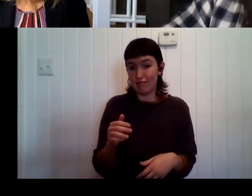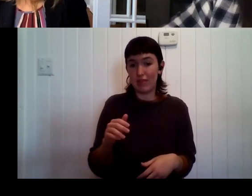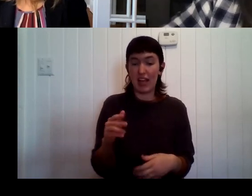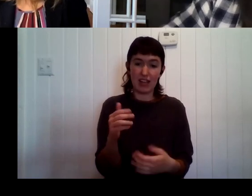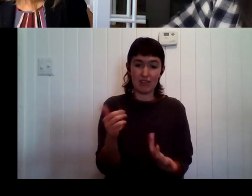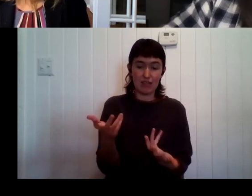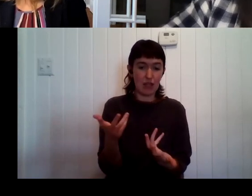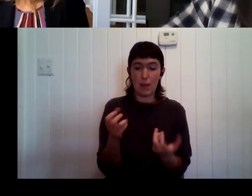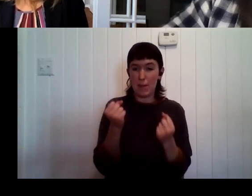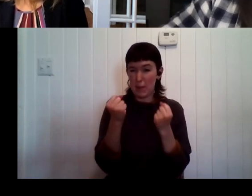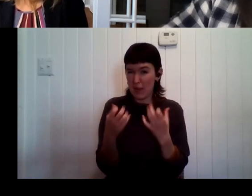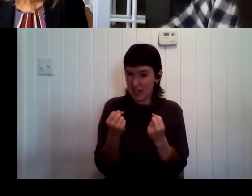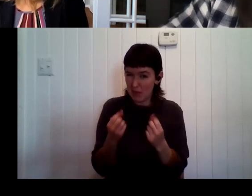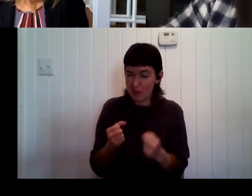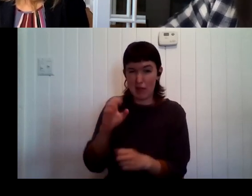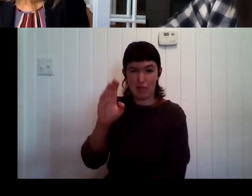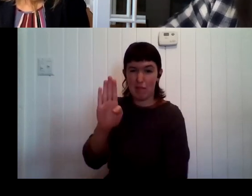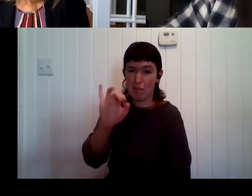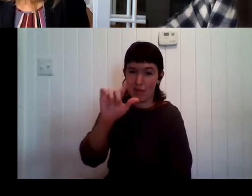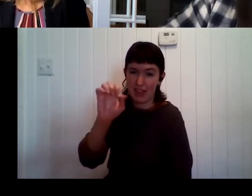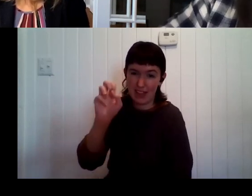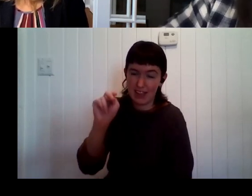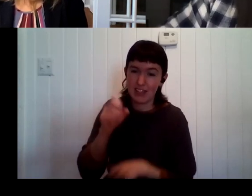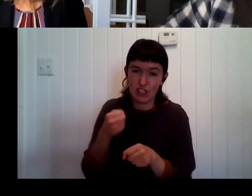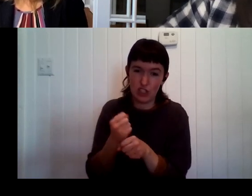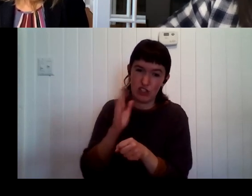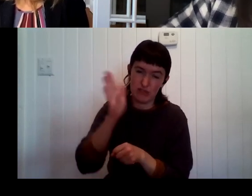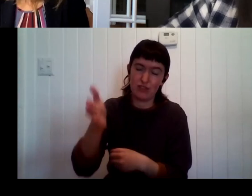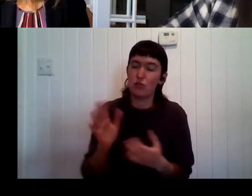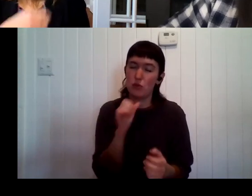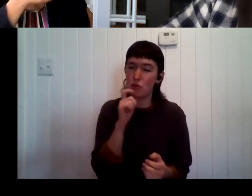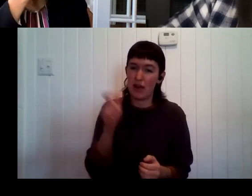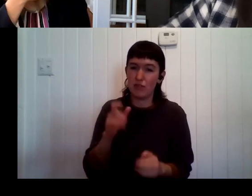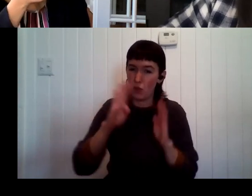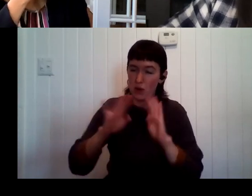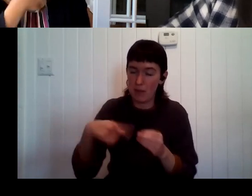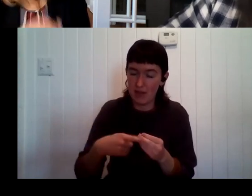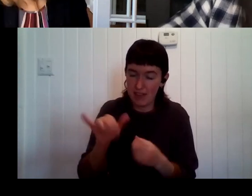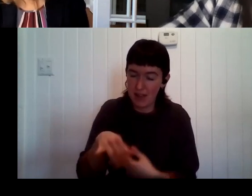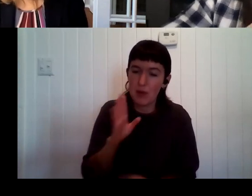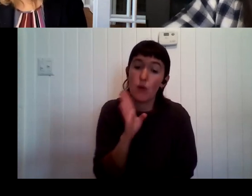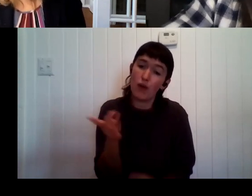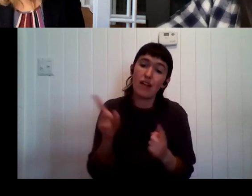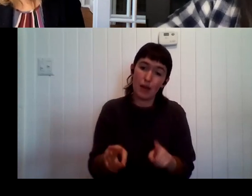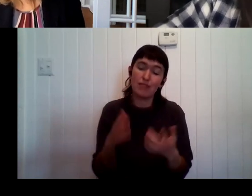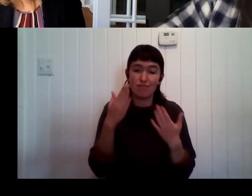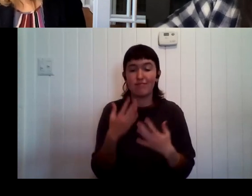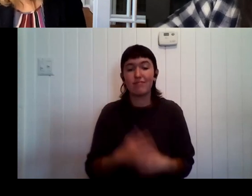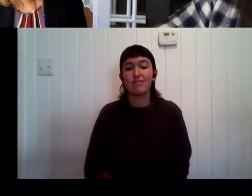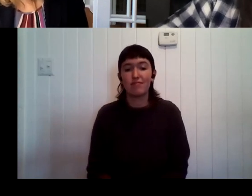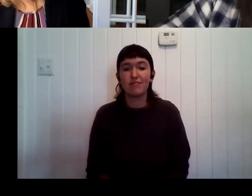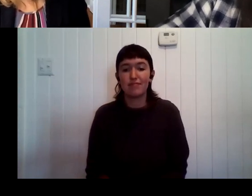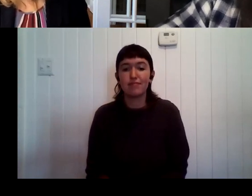away, but definitely not something we have to worry about, but will eventually happen, unfortunately. Okay, Mila would like